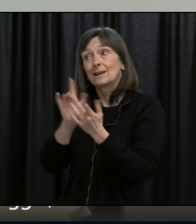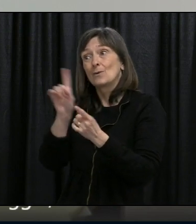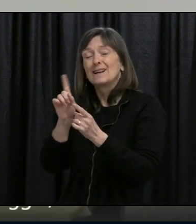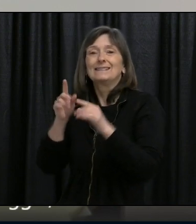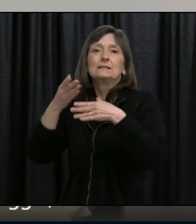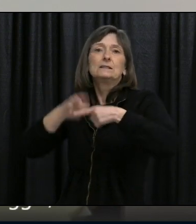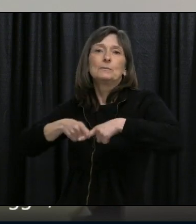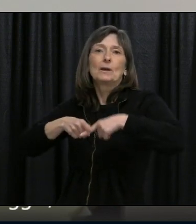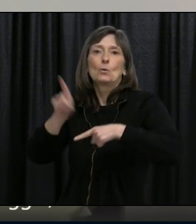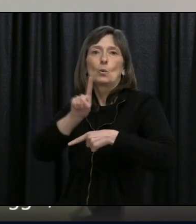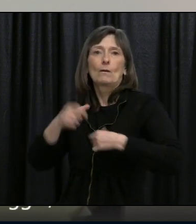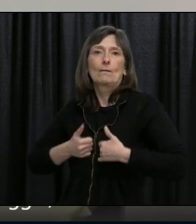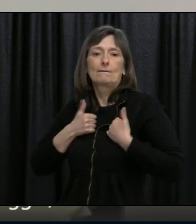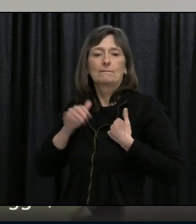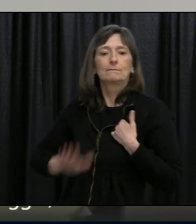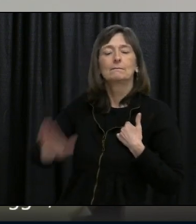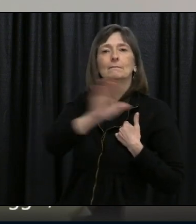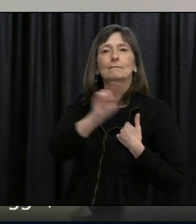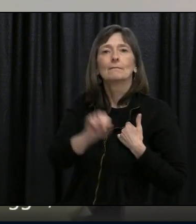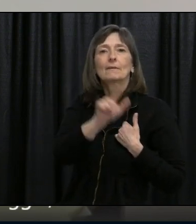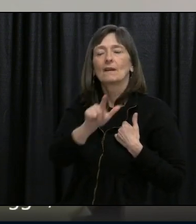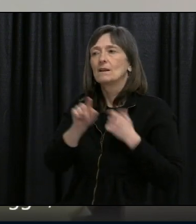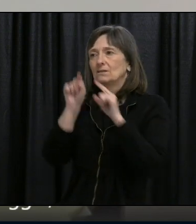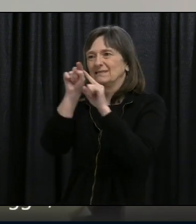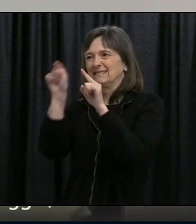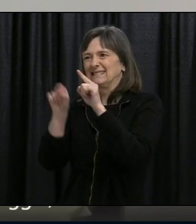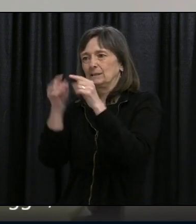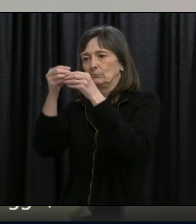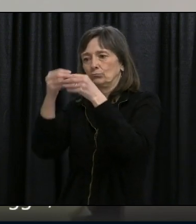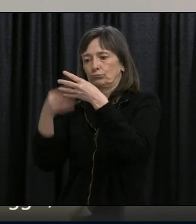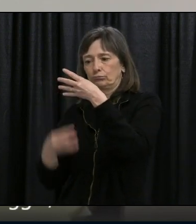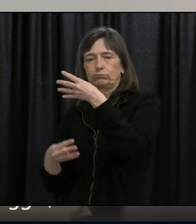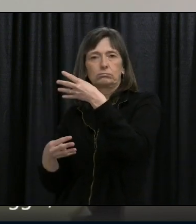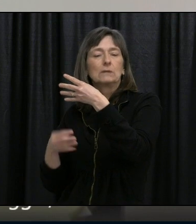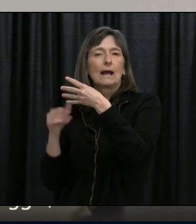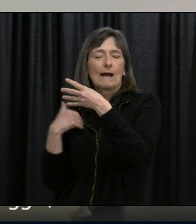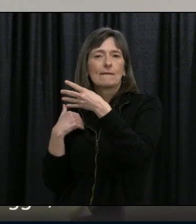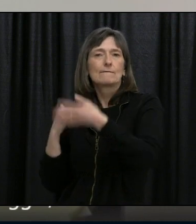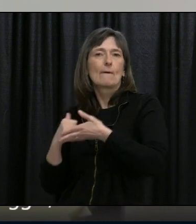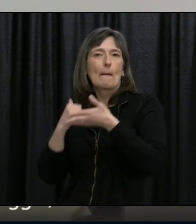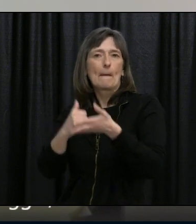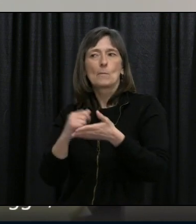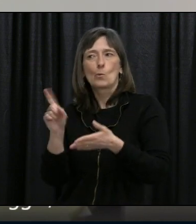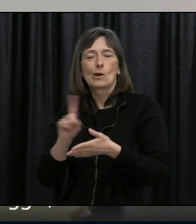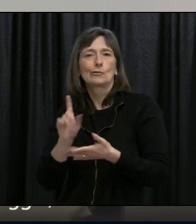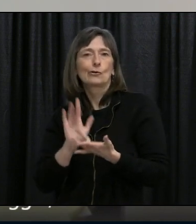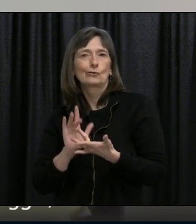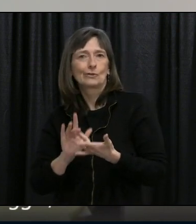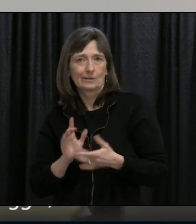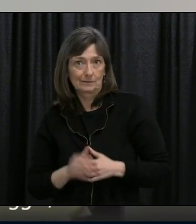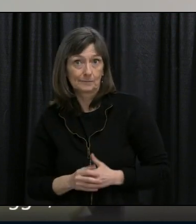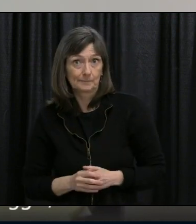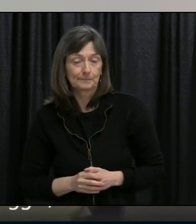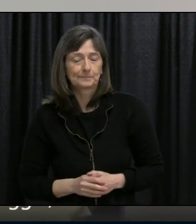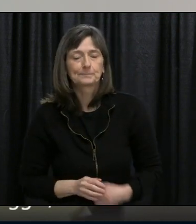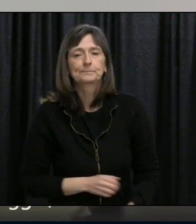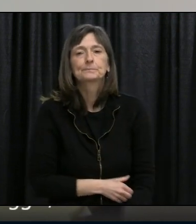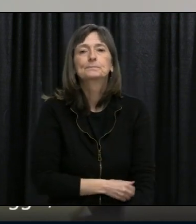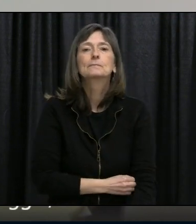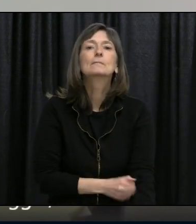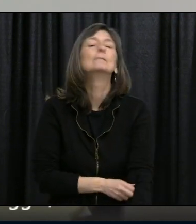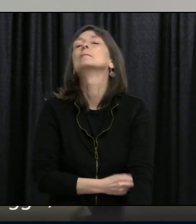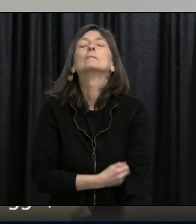community and government-sponsored groups who can assist people in a time of challenge. Again,